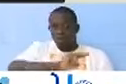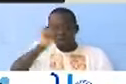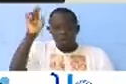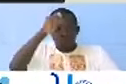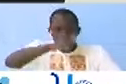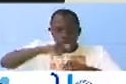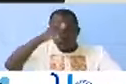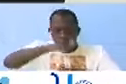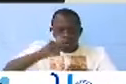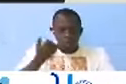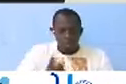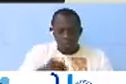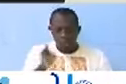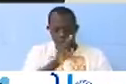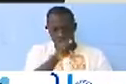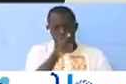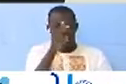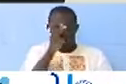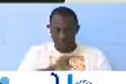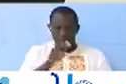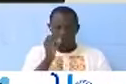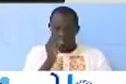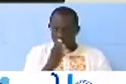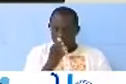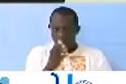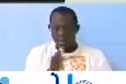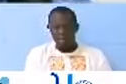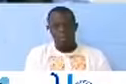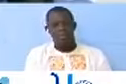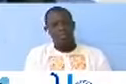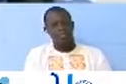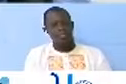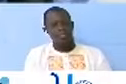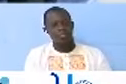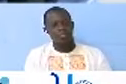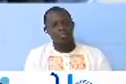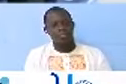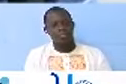Is that what you're trying to say? Yes,